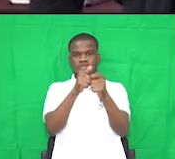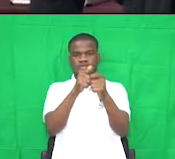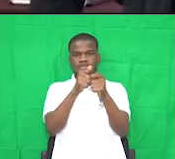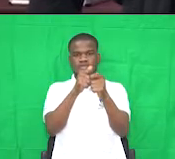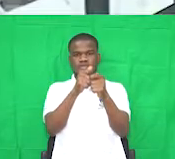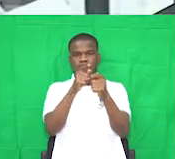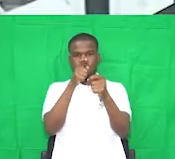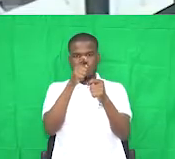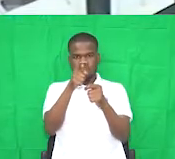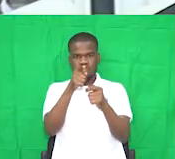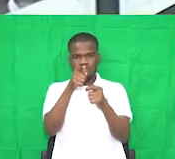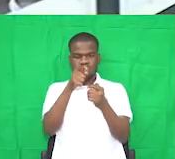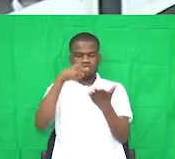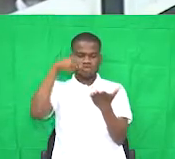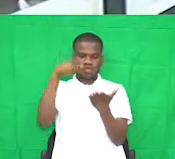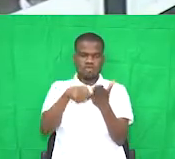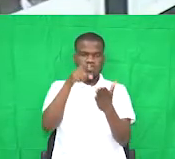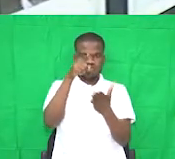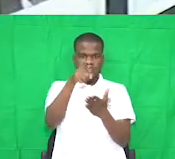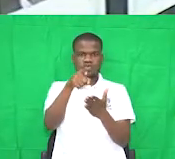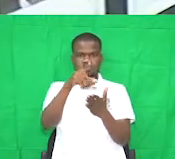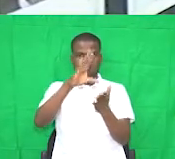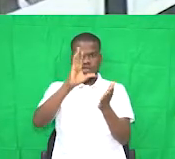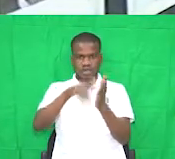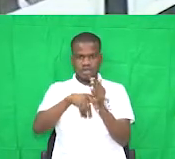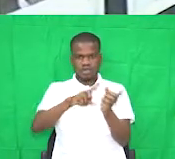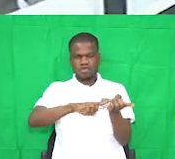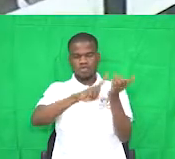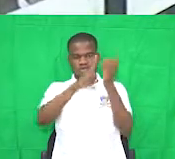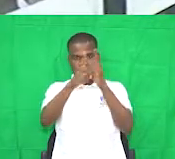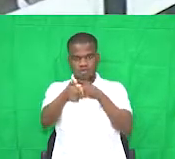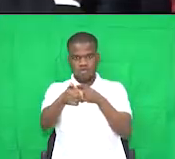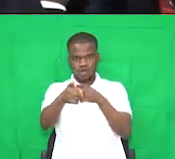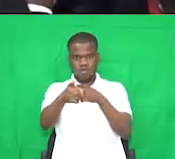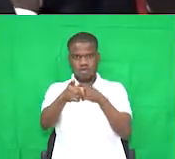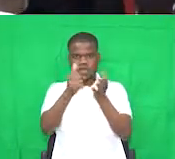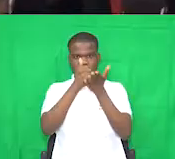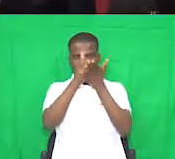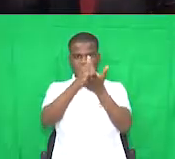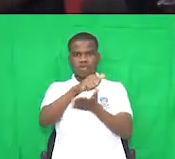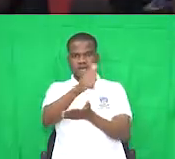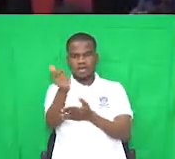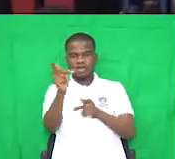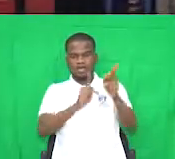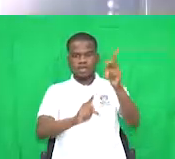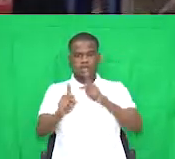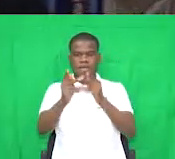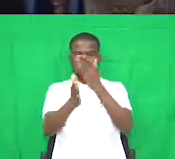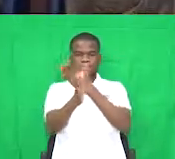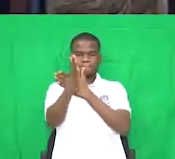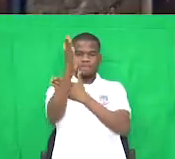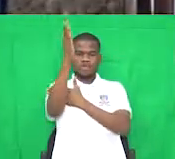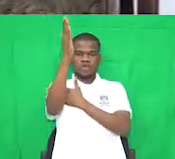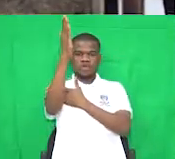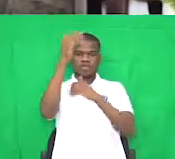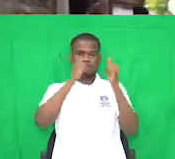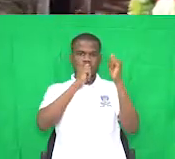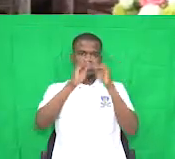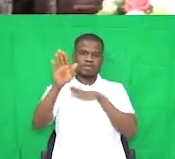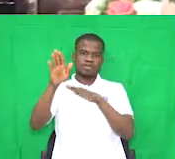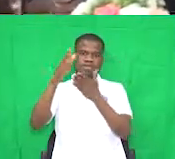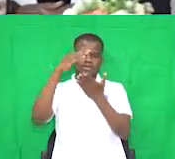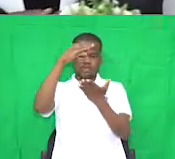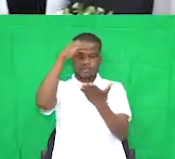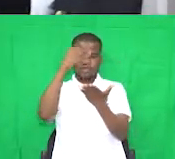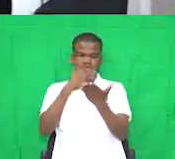And we further give you license and authority to administer the sacrament. May the blessing of God, who alone is Father, Son,